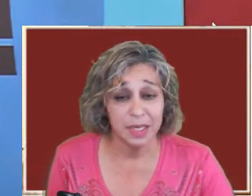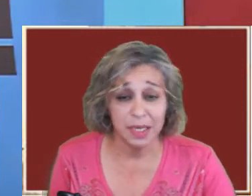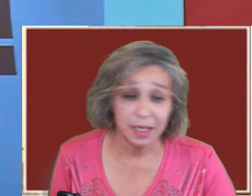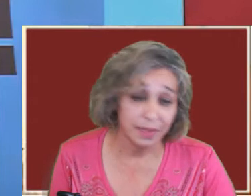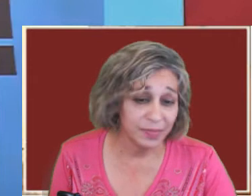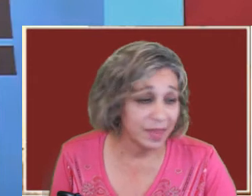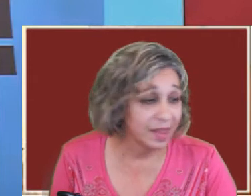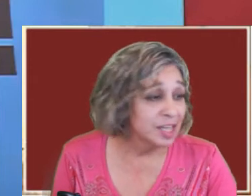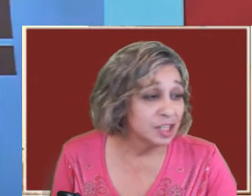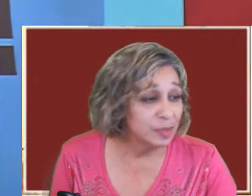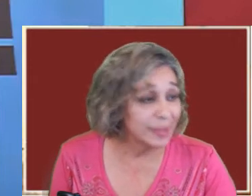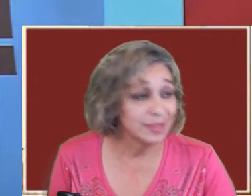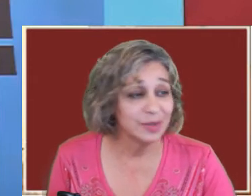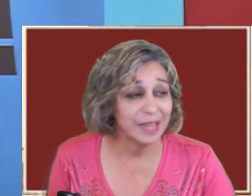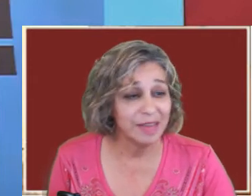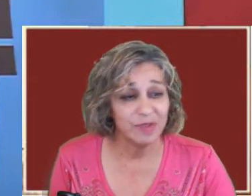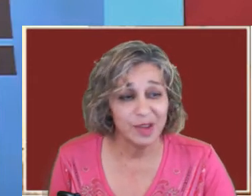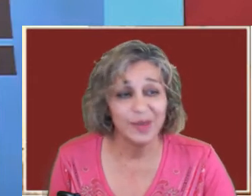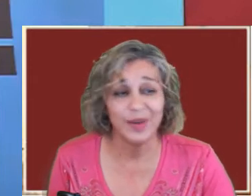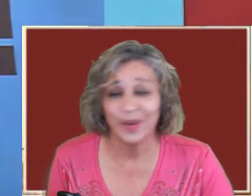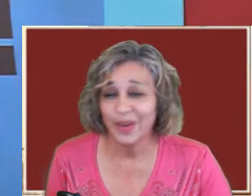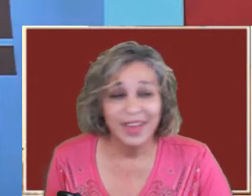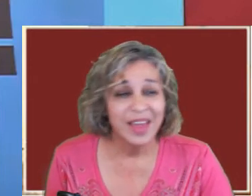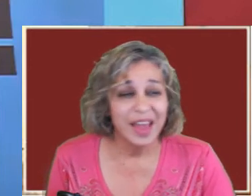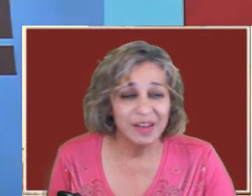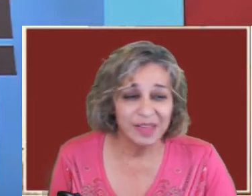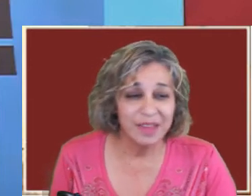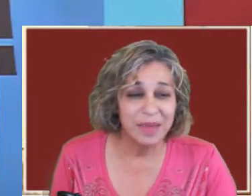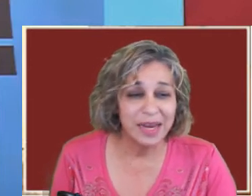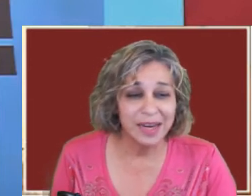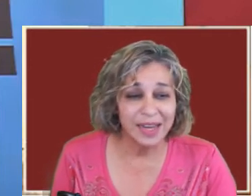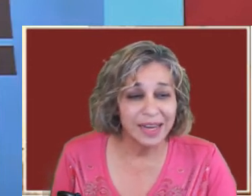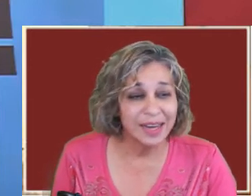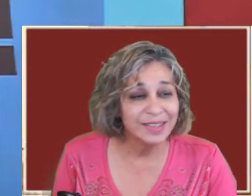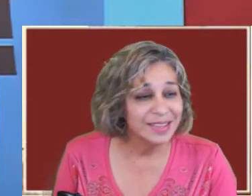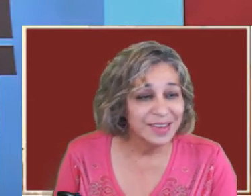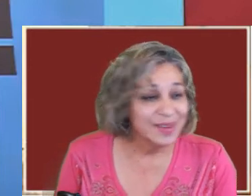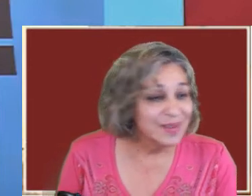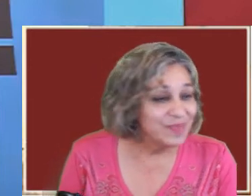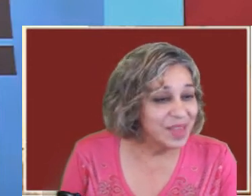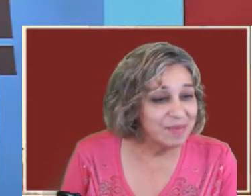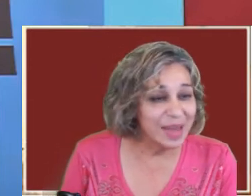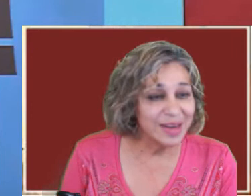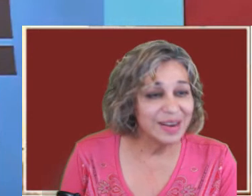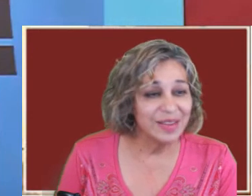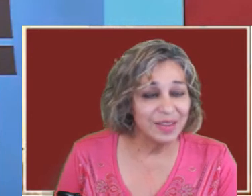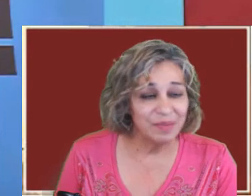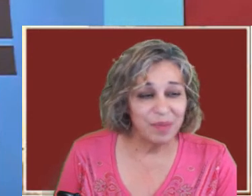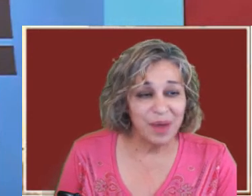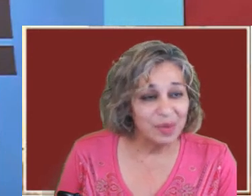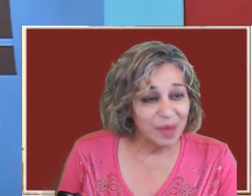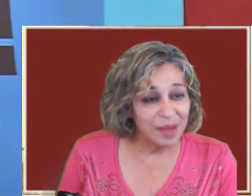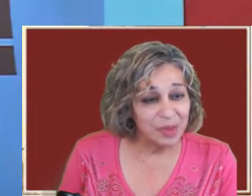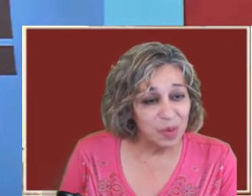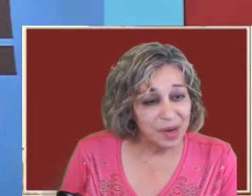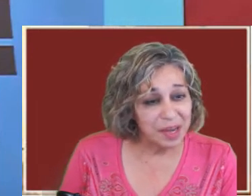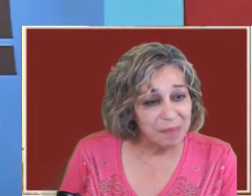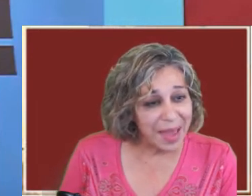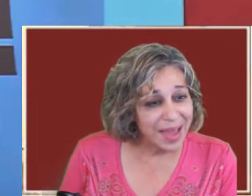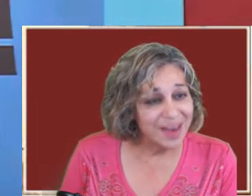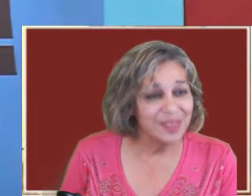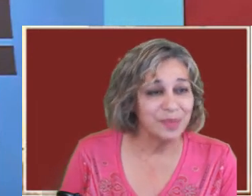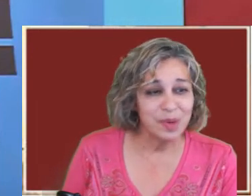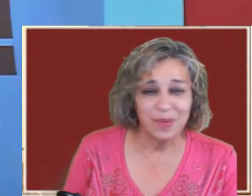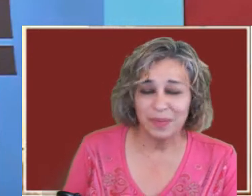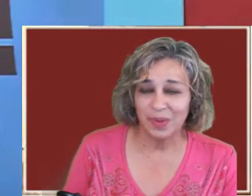much. Too bad, so sad for you. And if they made any cuts, they made it on the working